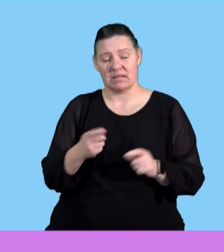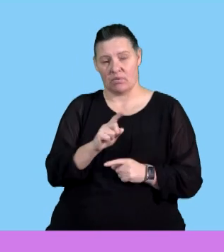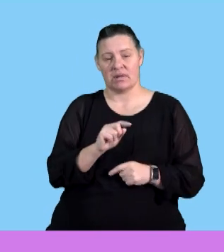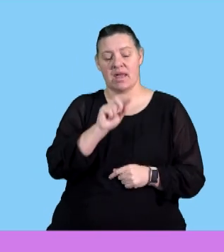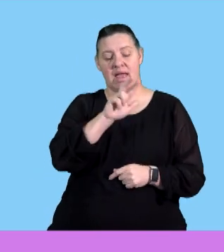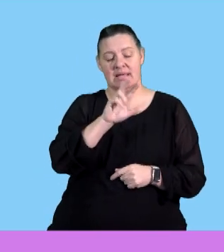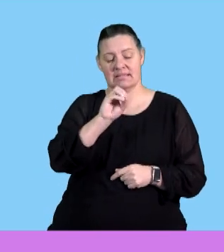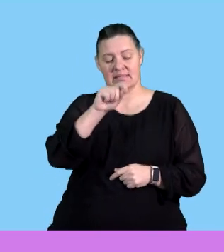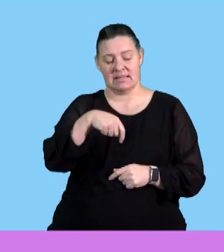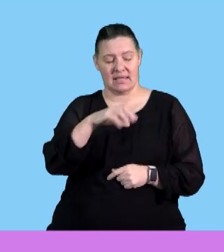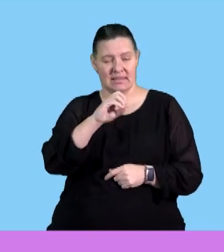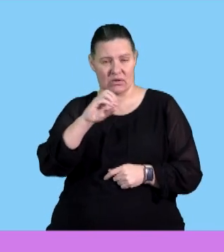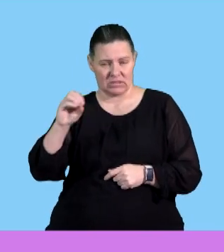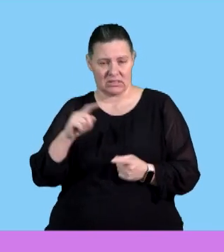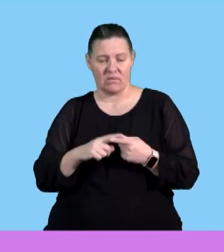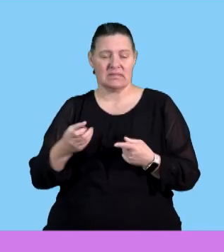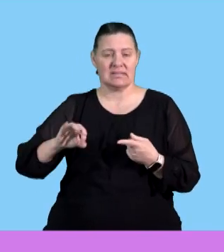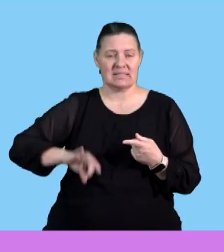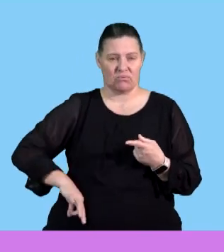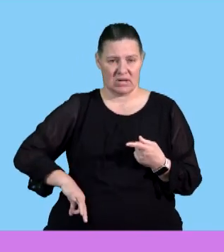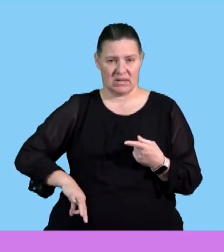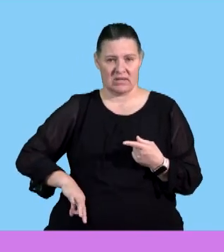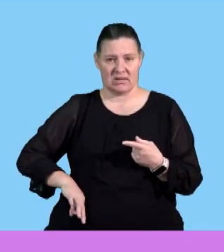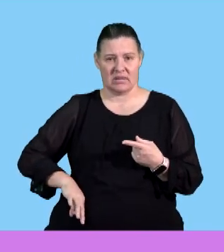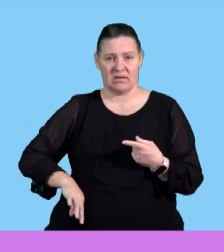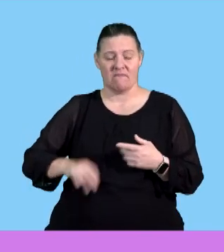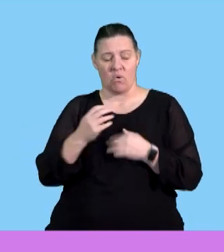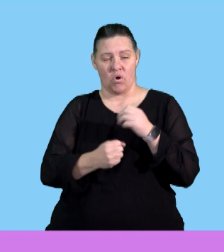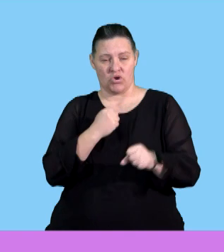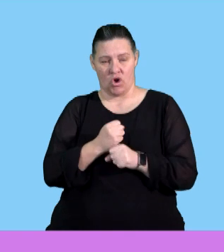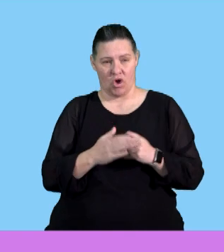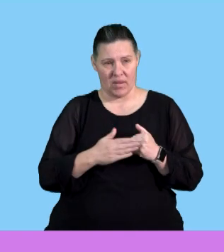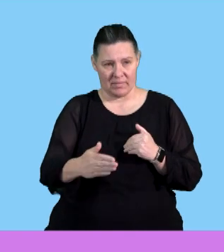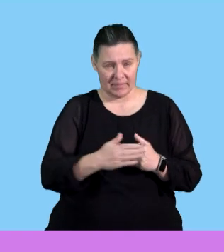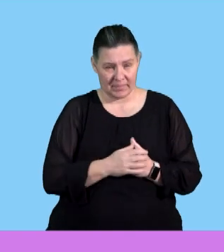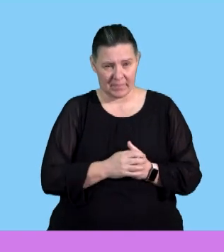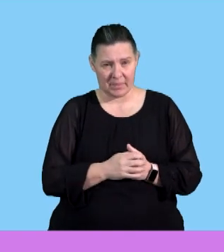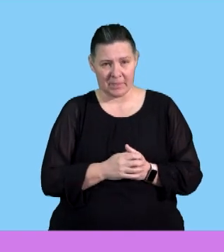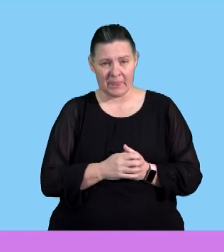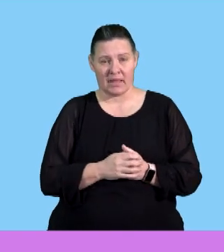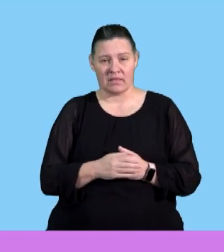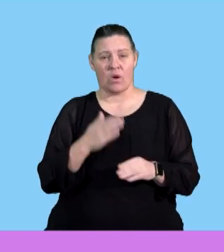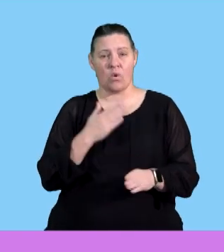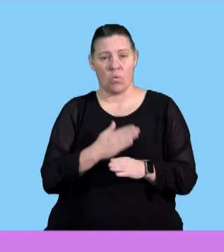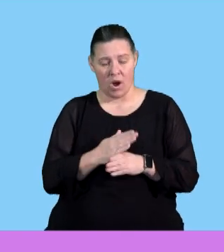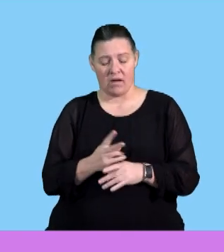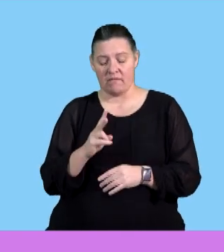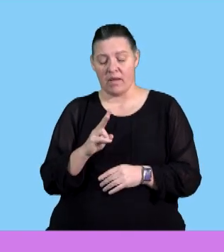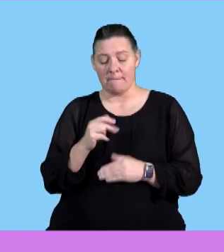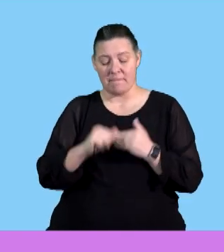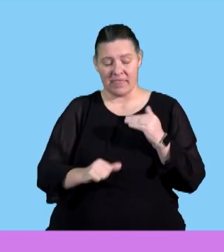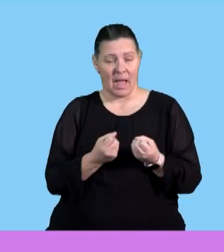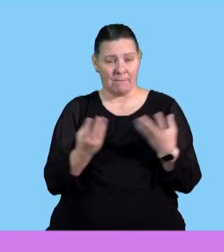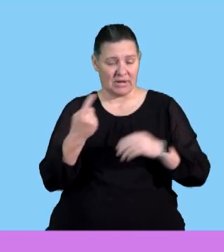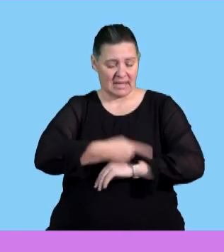spent 80,000 Rand on salaries for the year, and they worked for 20